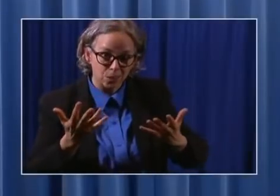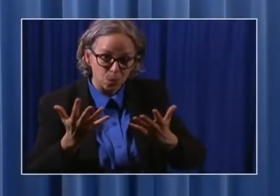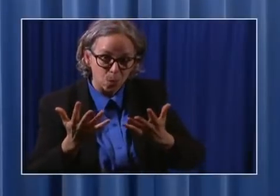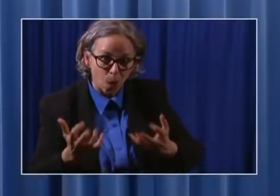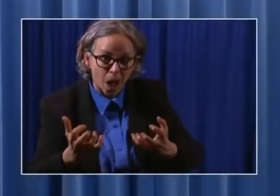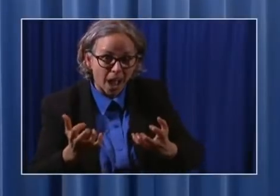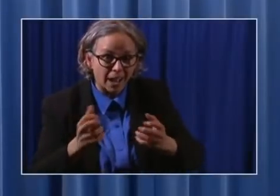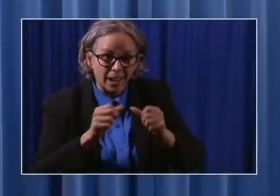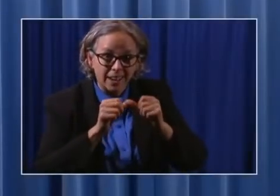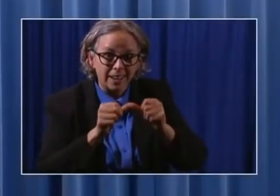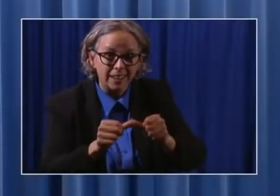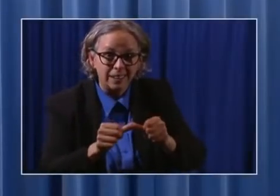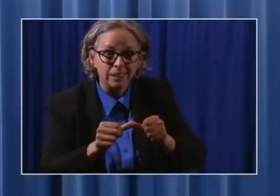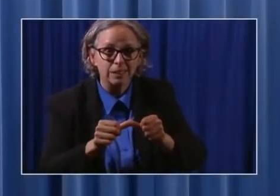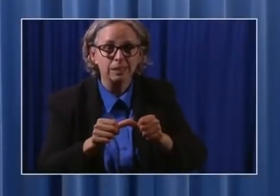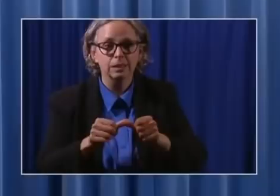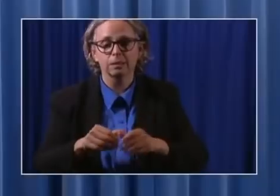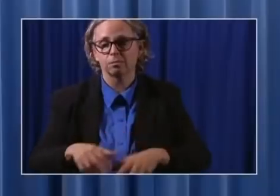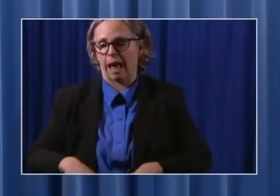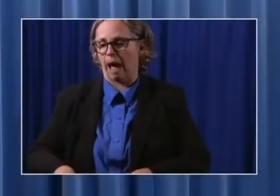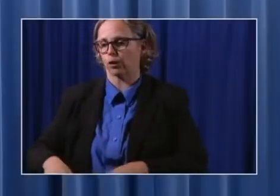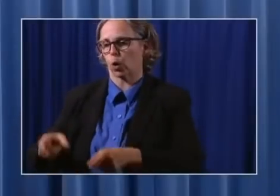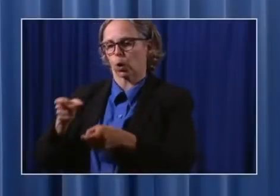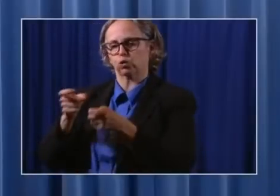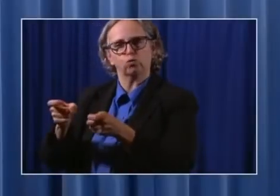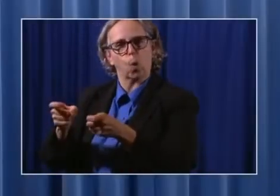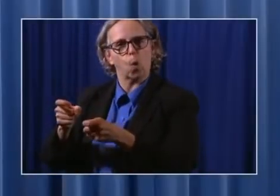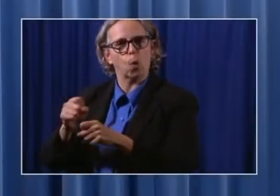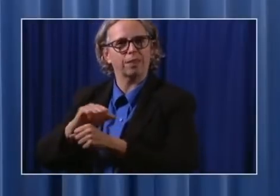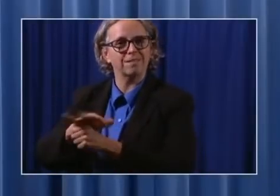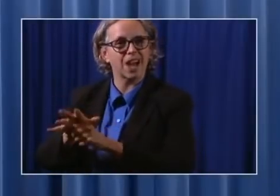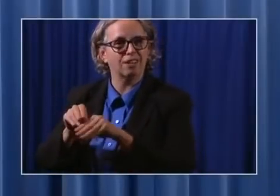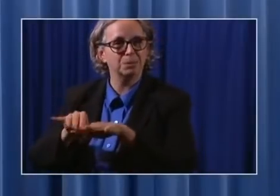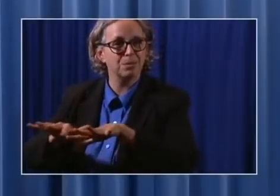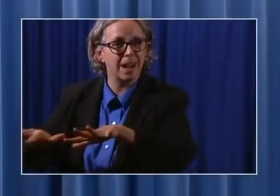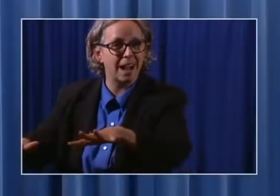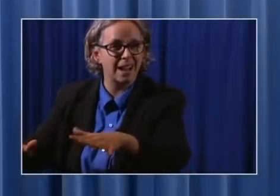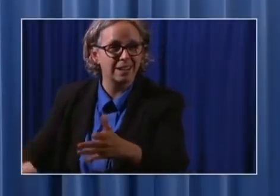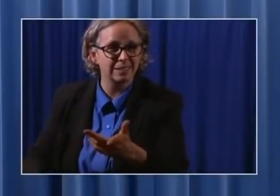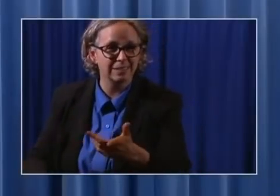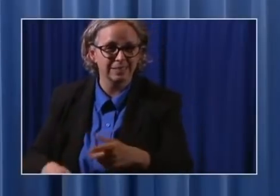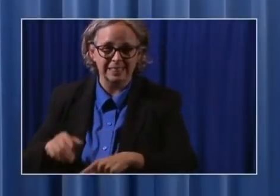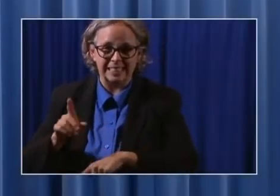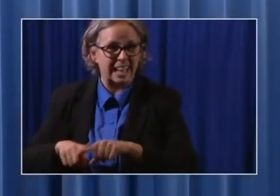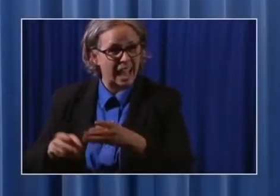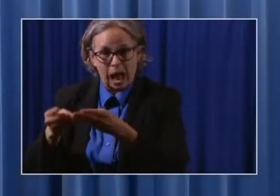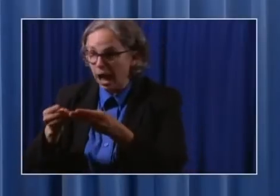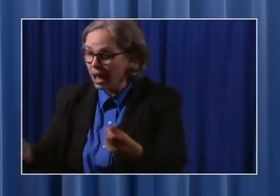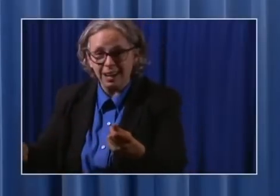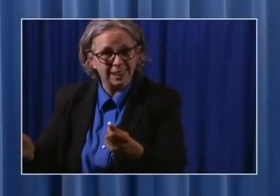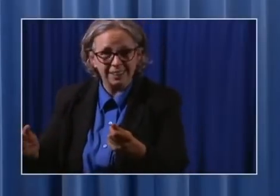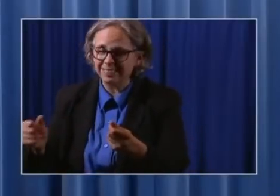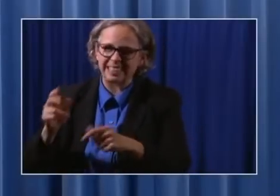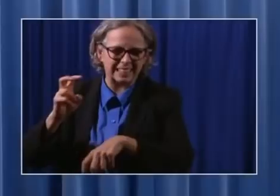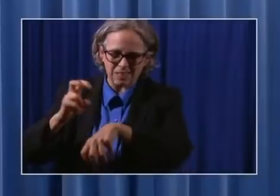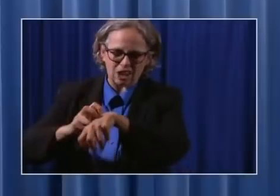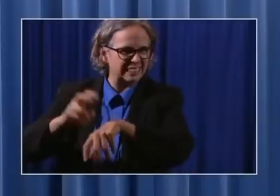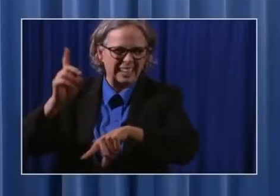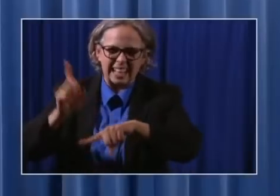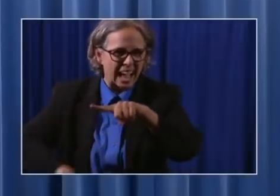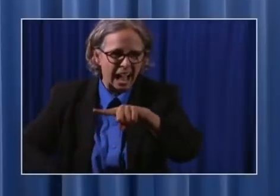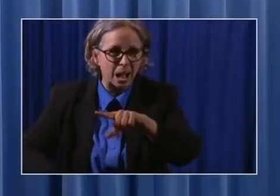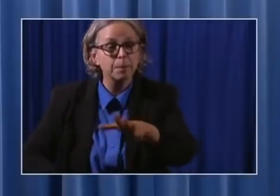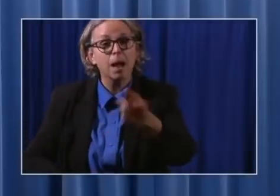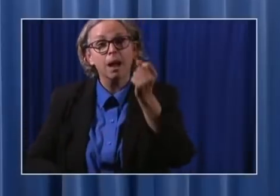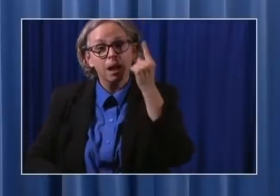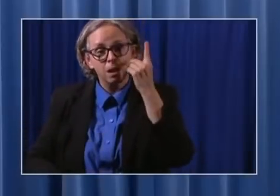coronavirus down. And we will not get rid of it. You know, it's not going to totally go away, but we can knock it down very,